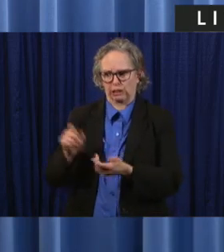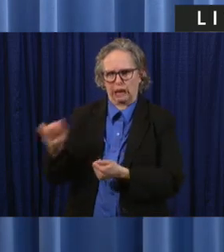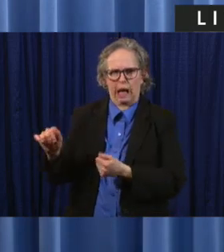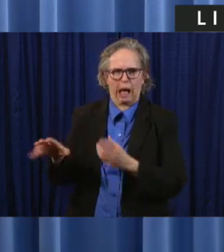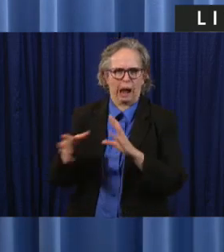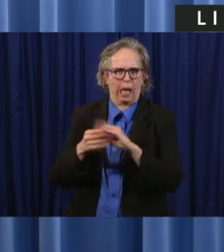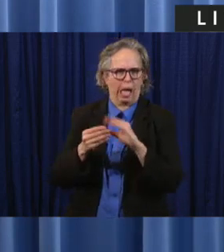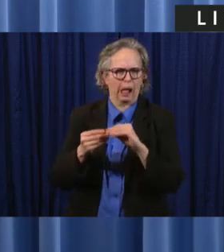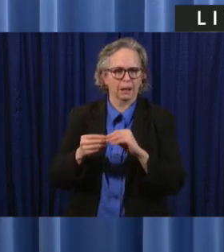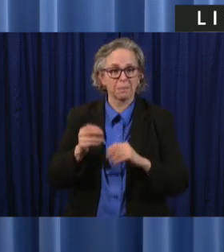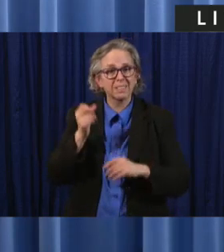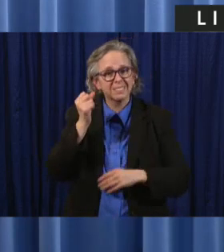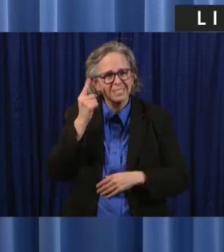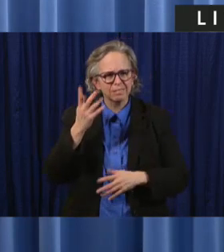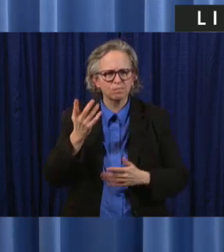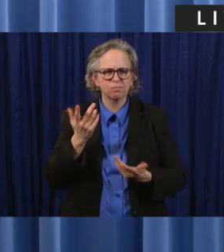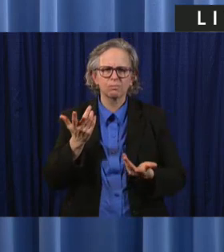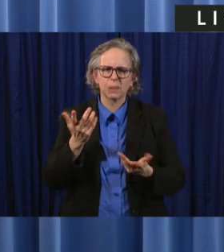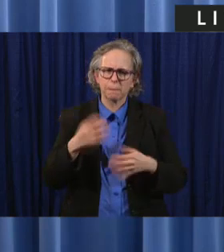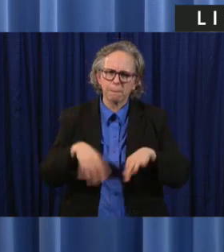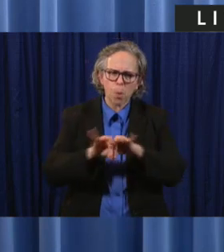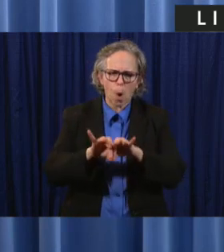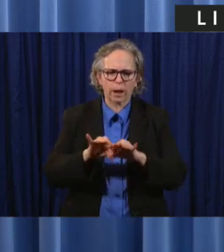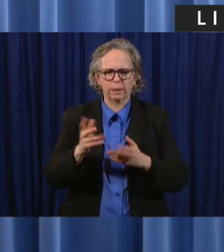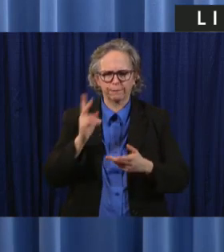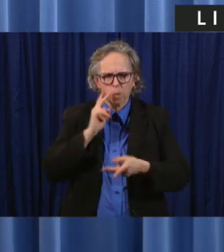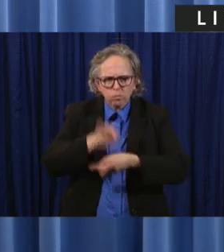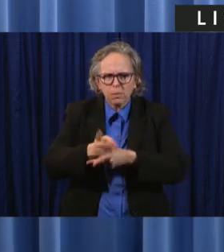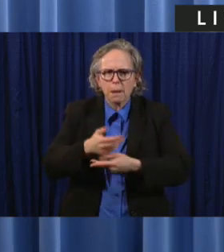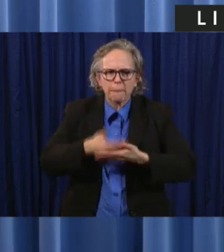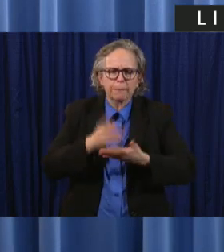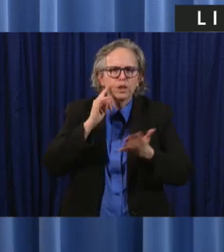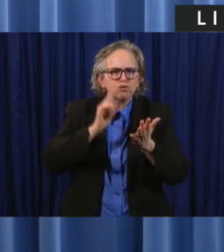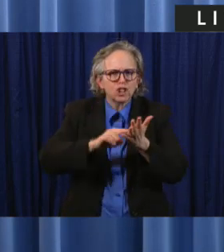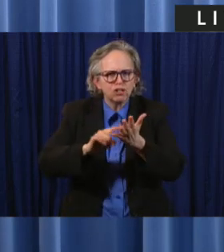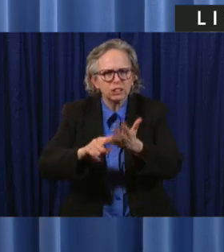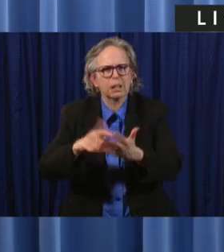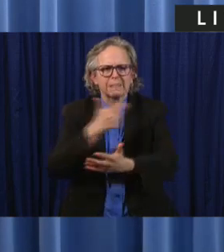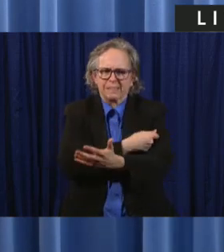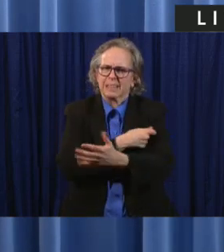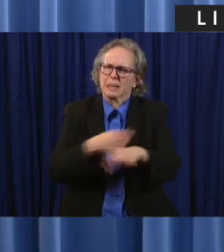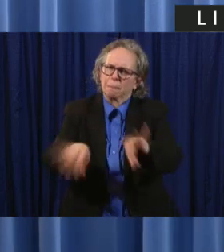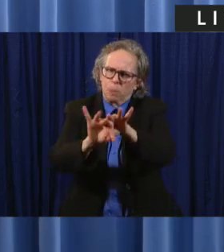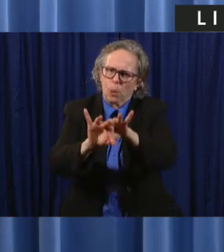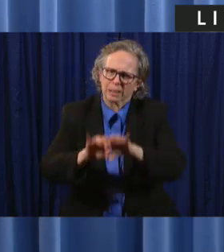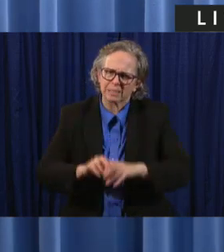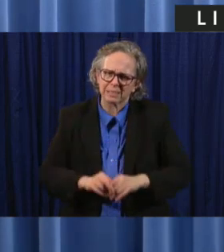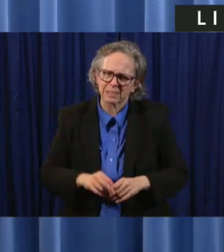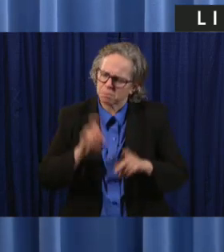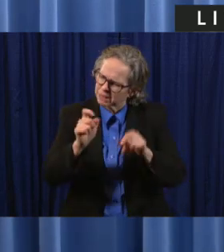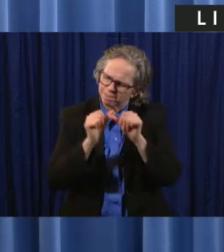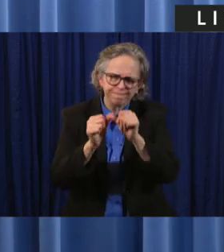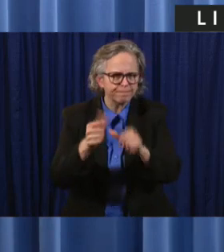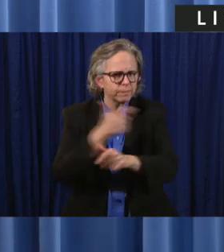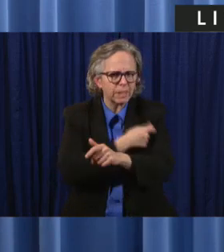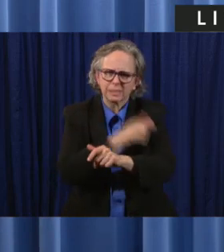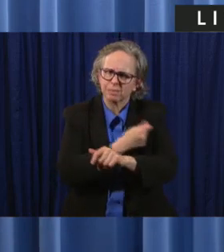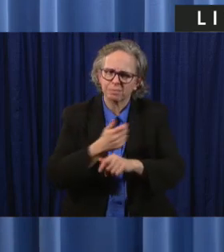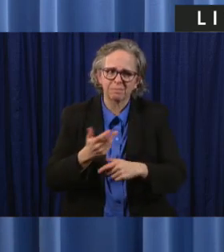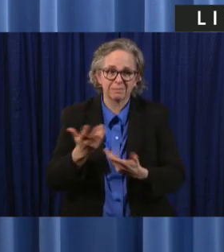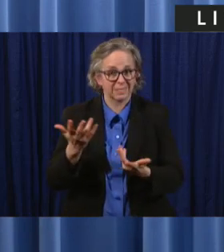baby clinic, checkup, etc. And that has included, I'm sure, vaccines.